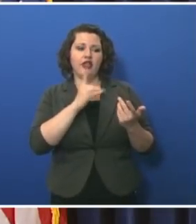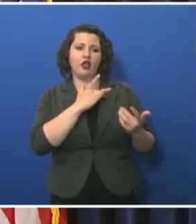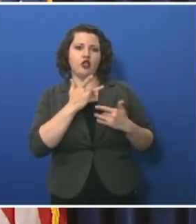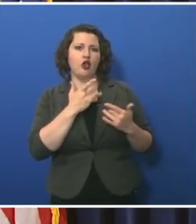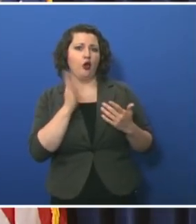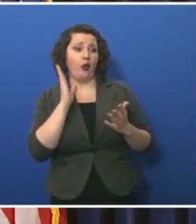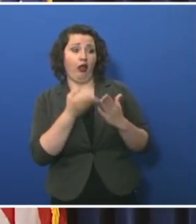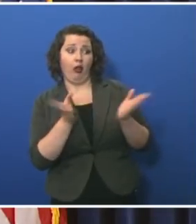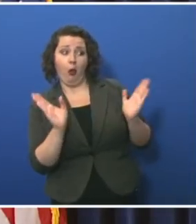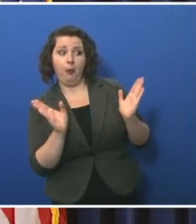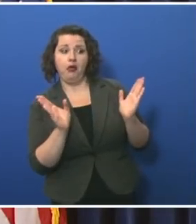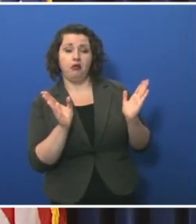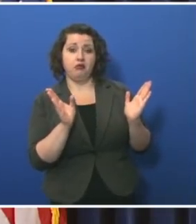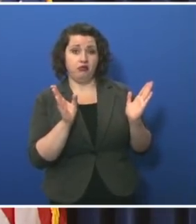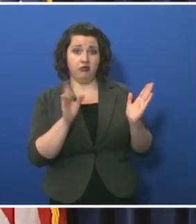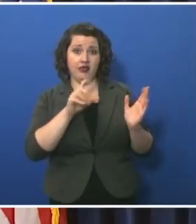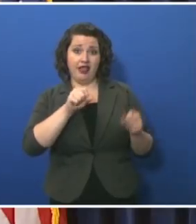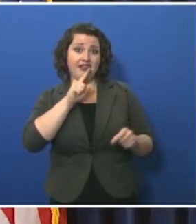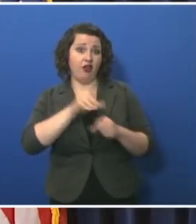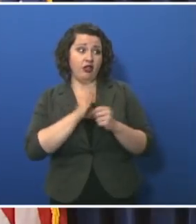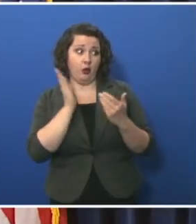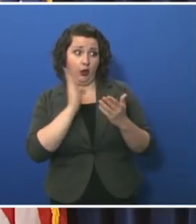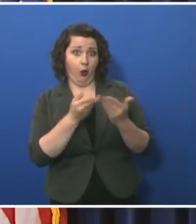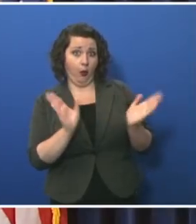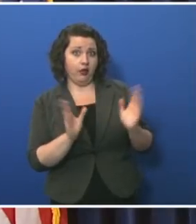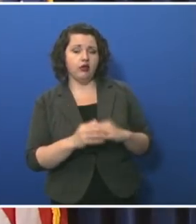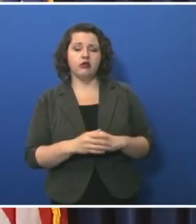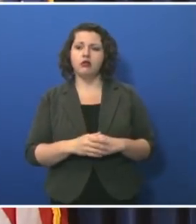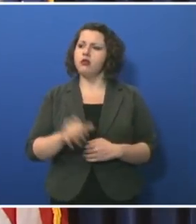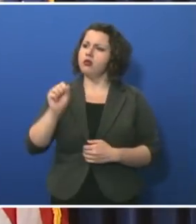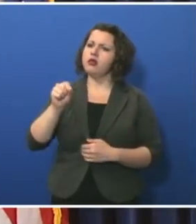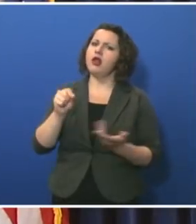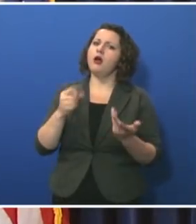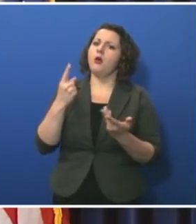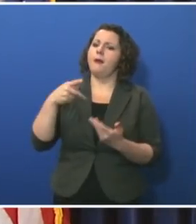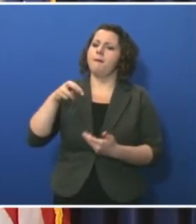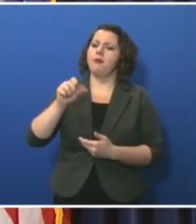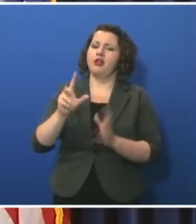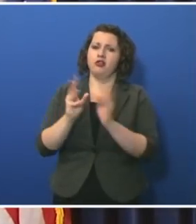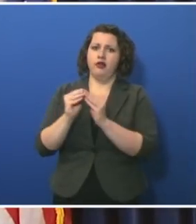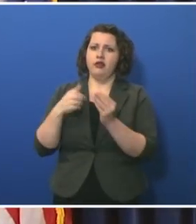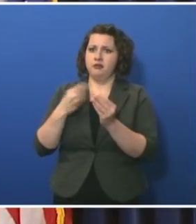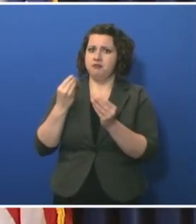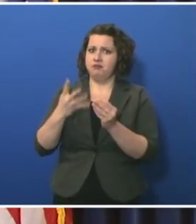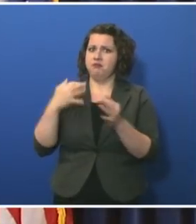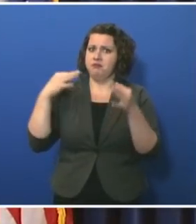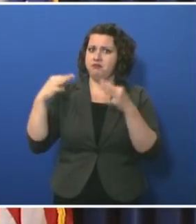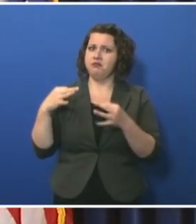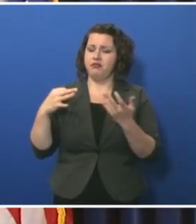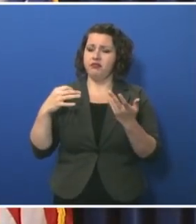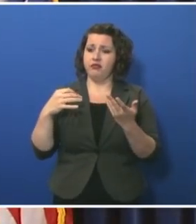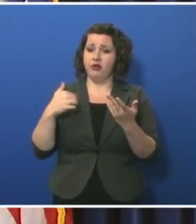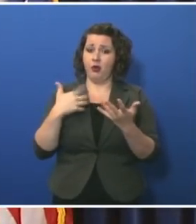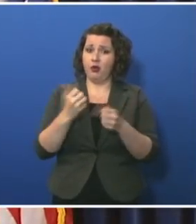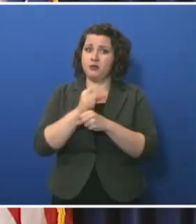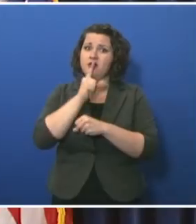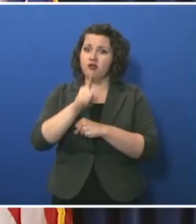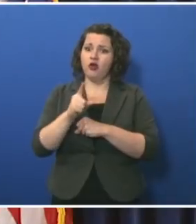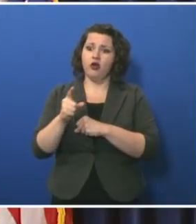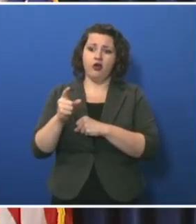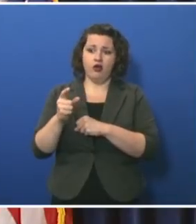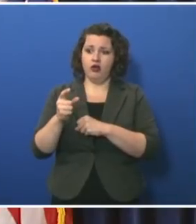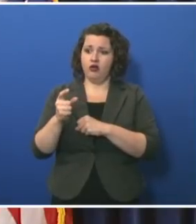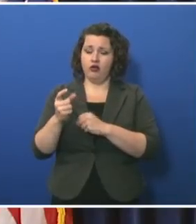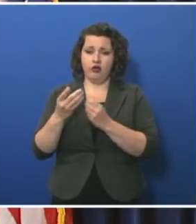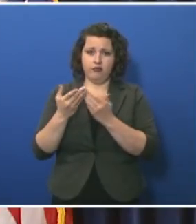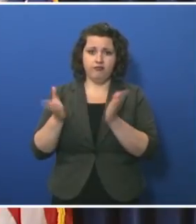guarantee Iowans that you will be open? yeah, in fact, I talked about if you heard me at one of the press conferences, I actually talked about making sure that it was automated and